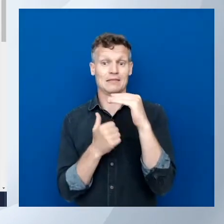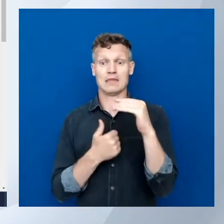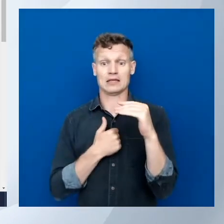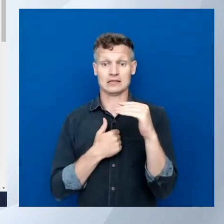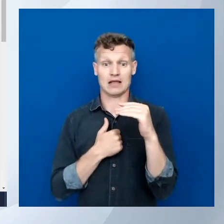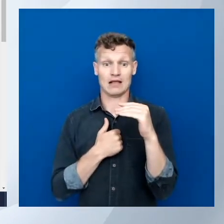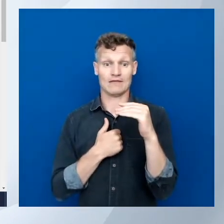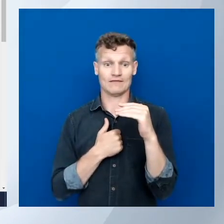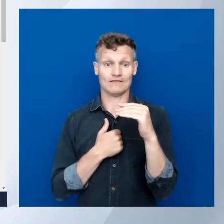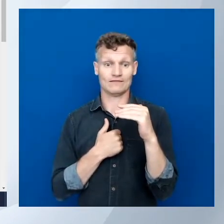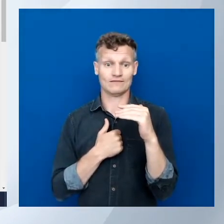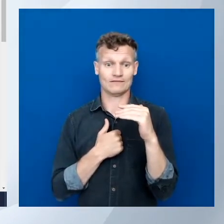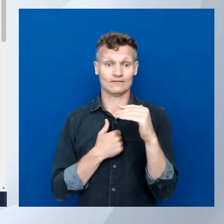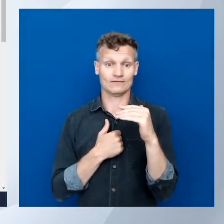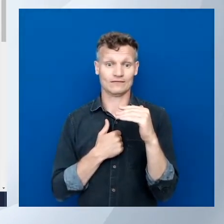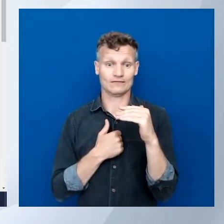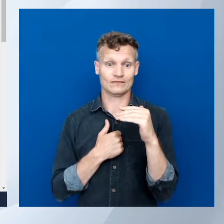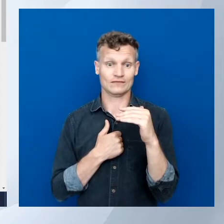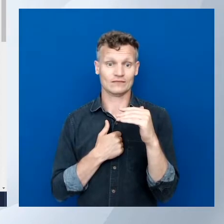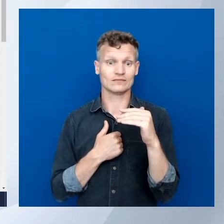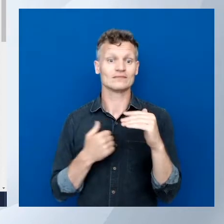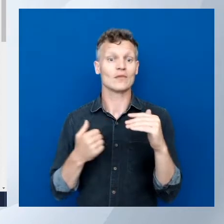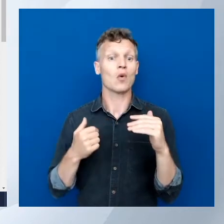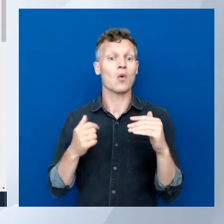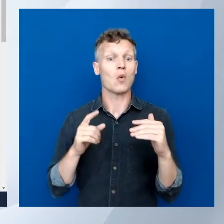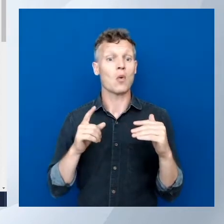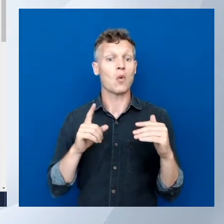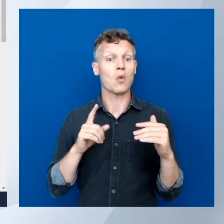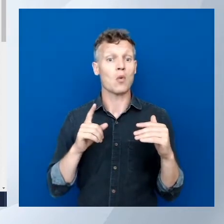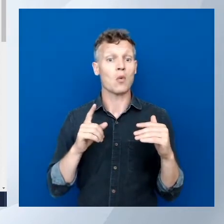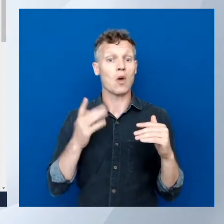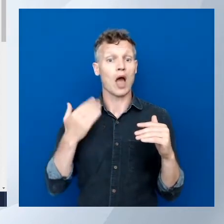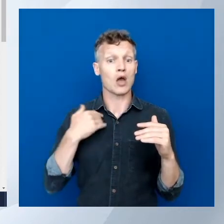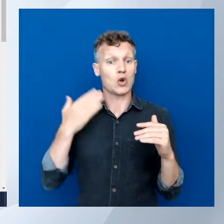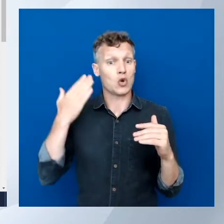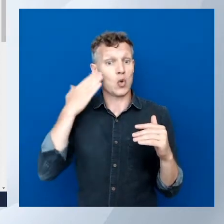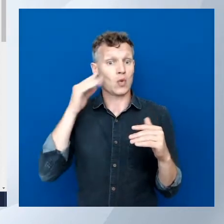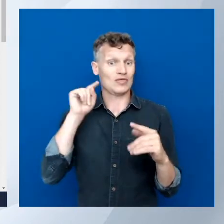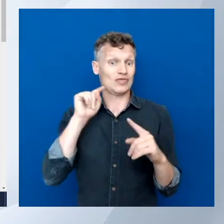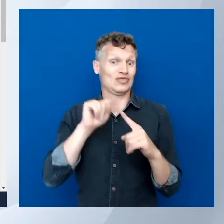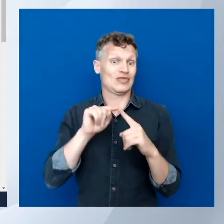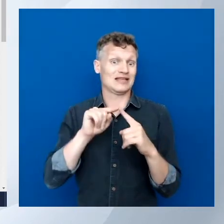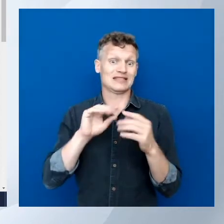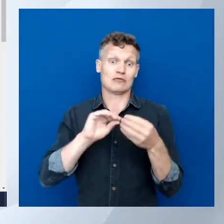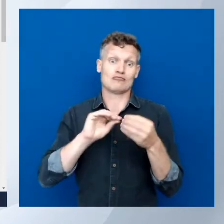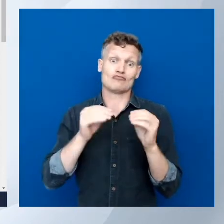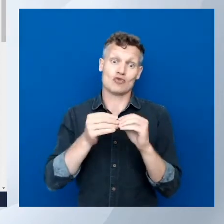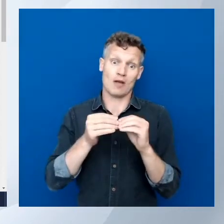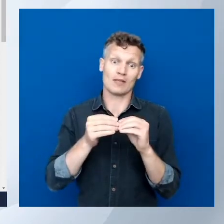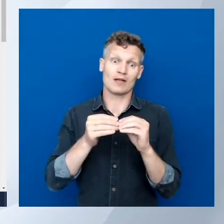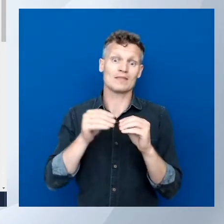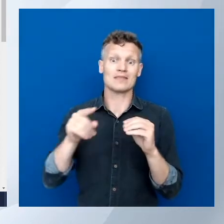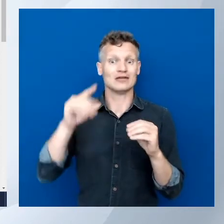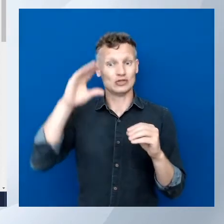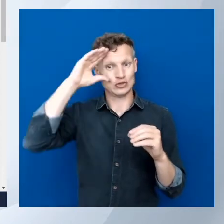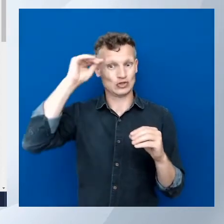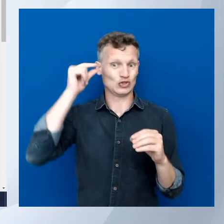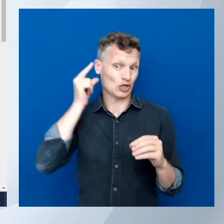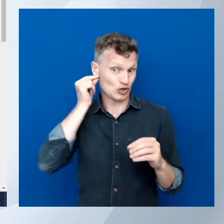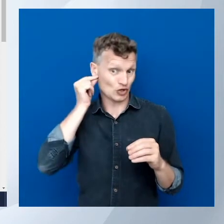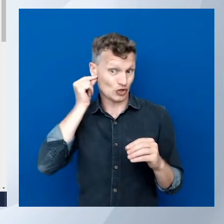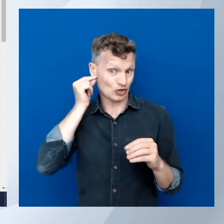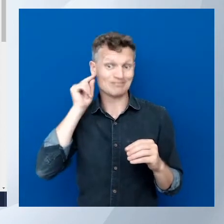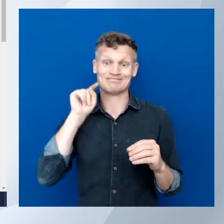know that this is a problem. This is what Bits and Dollars told me when they approached me. Hey, this is